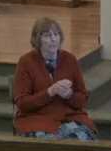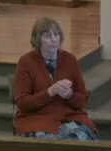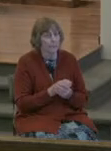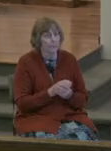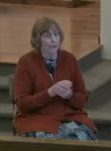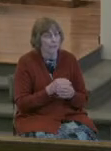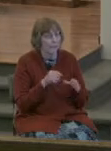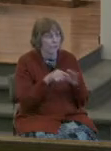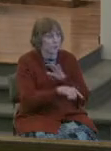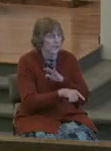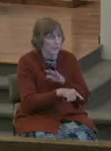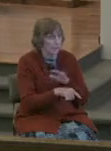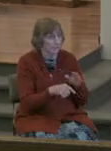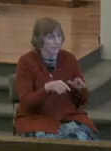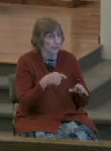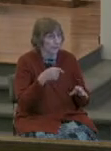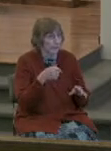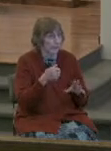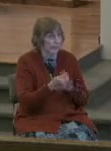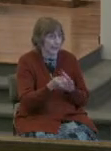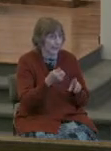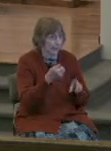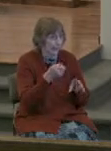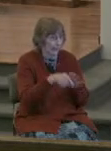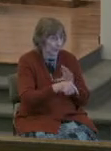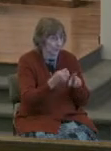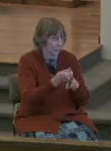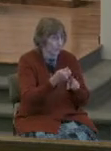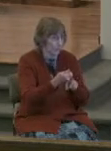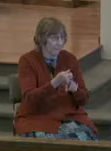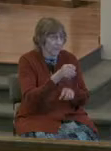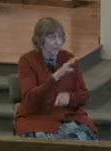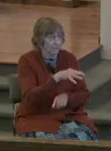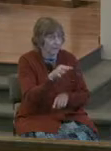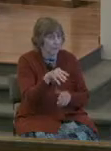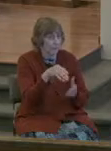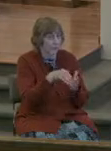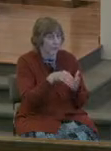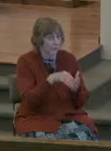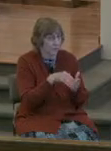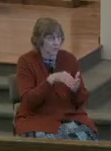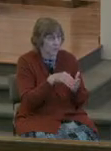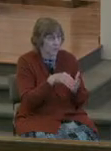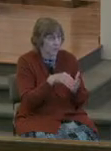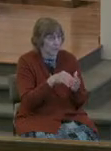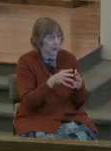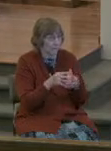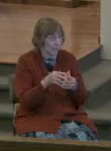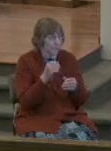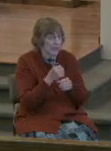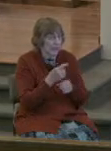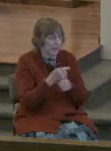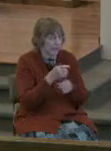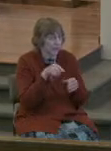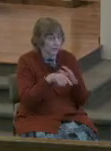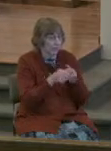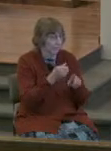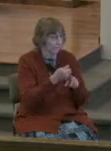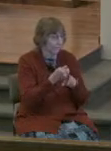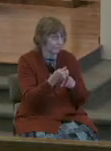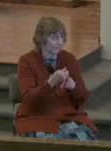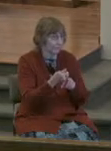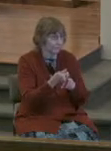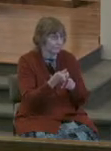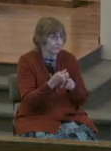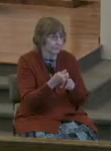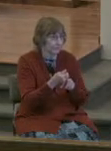Suicide. People that take their own lives. 44,000 Americans a year take their own lives.